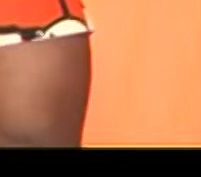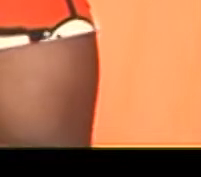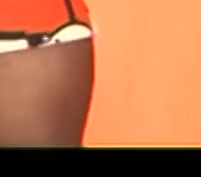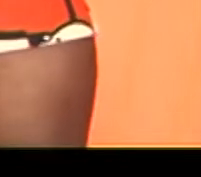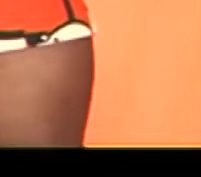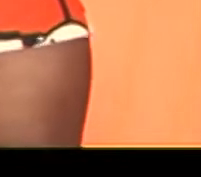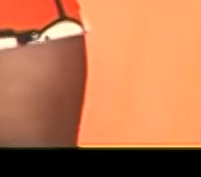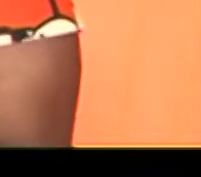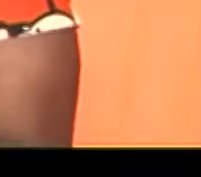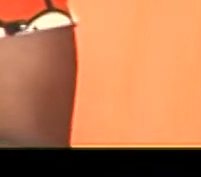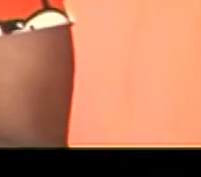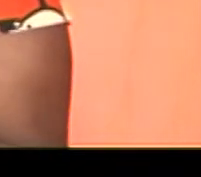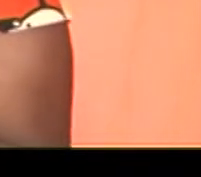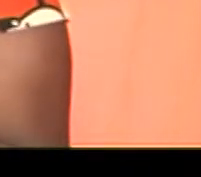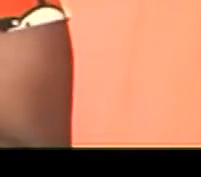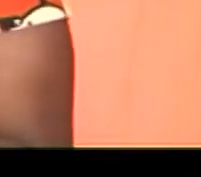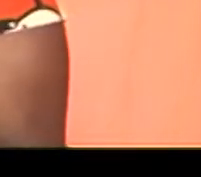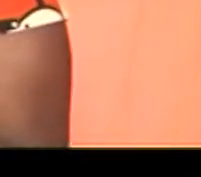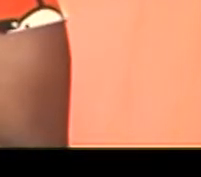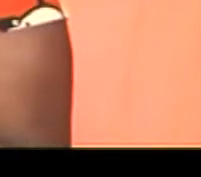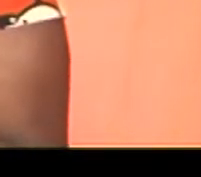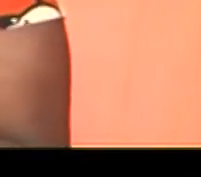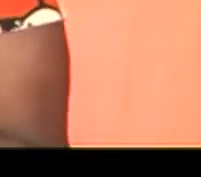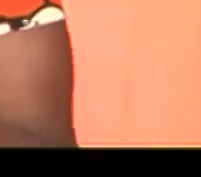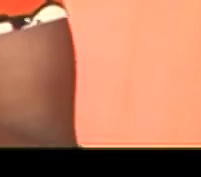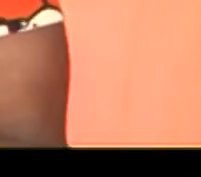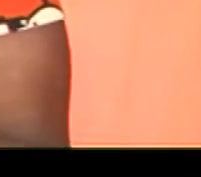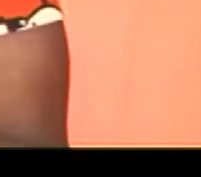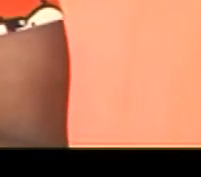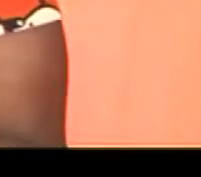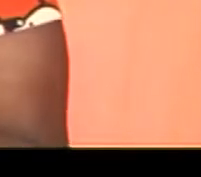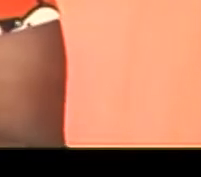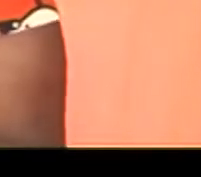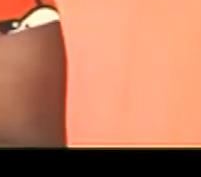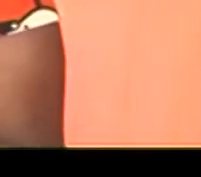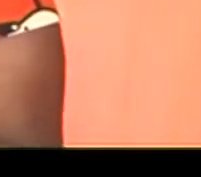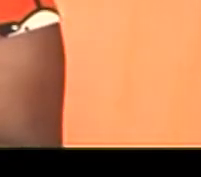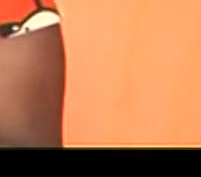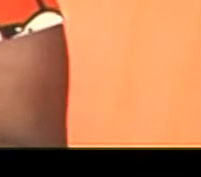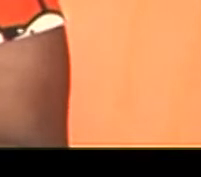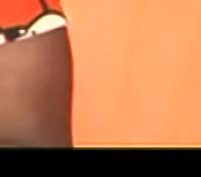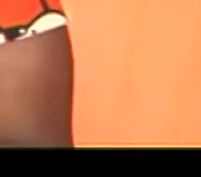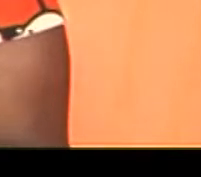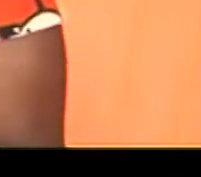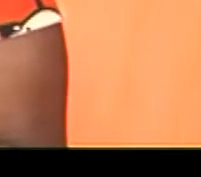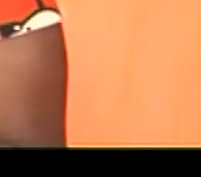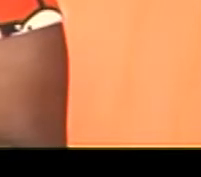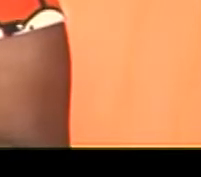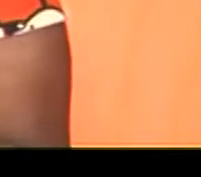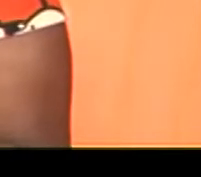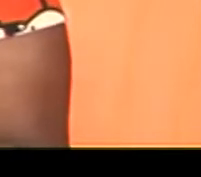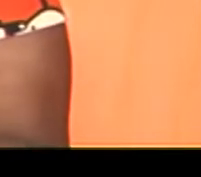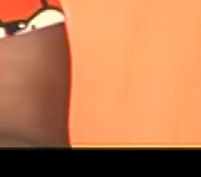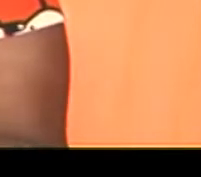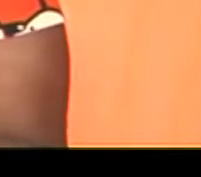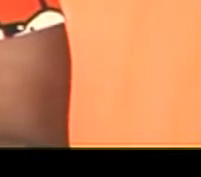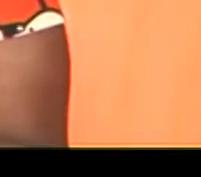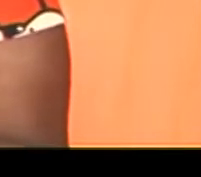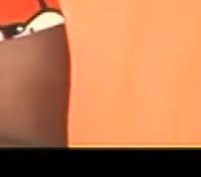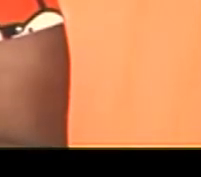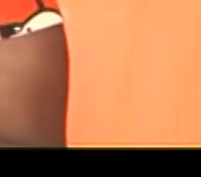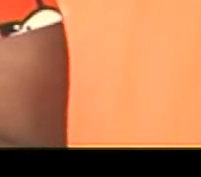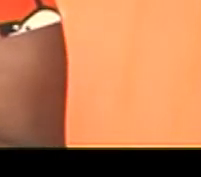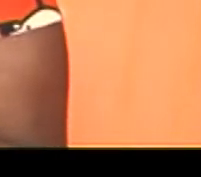for the appropriate water for the sheep to drink. And I just want you to know that this month, and even as the year 2021 advances,